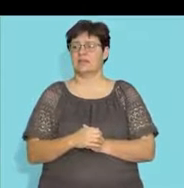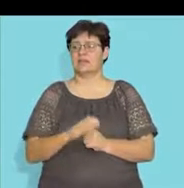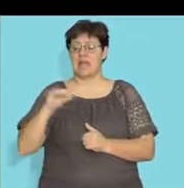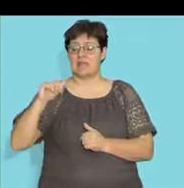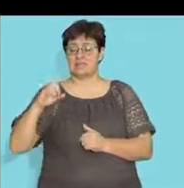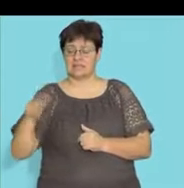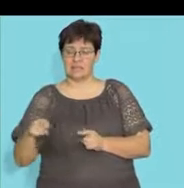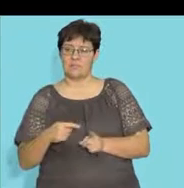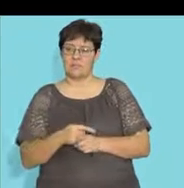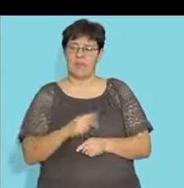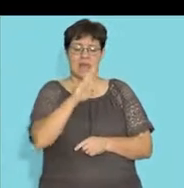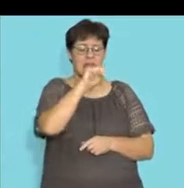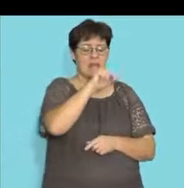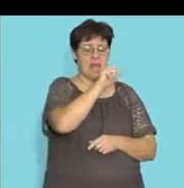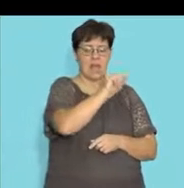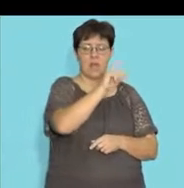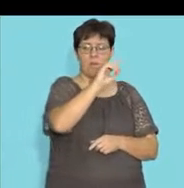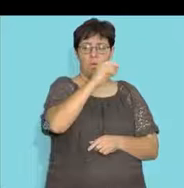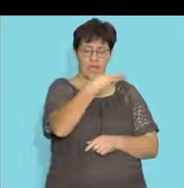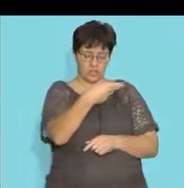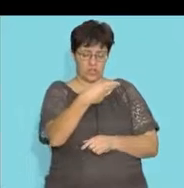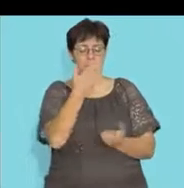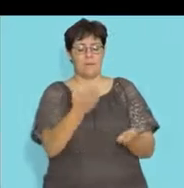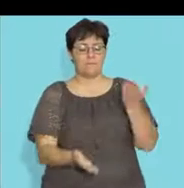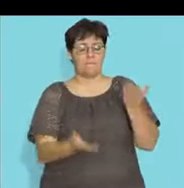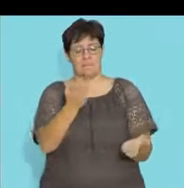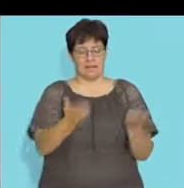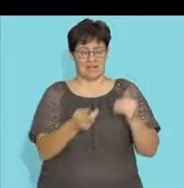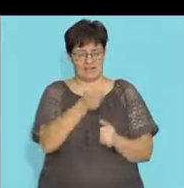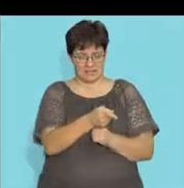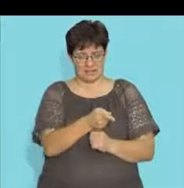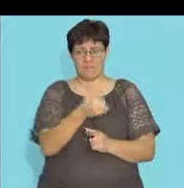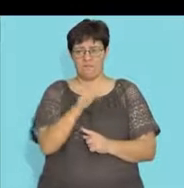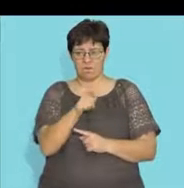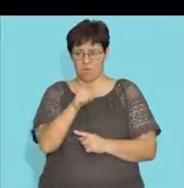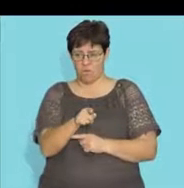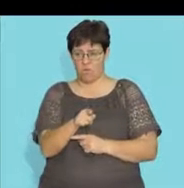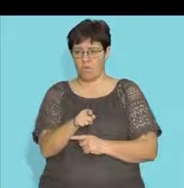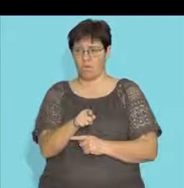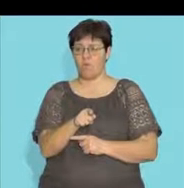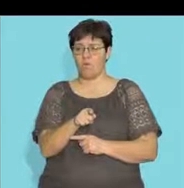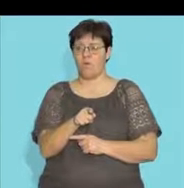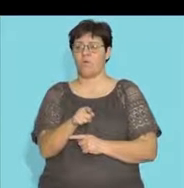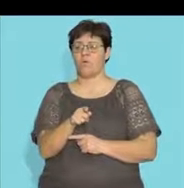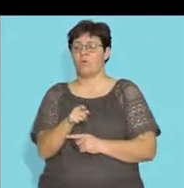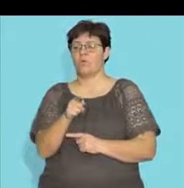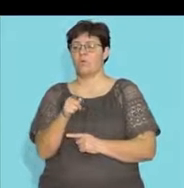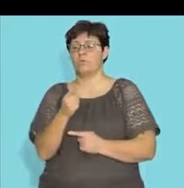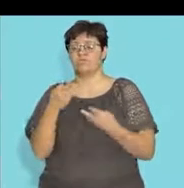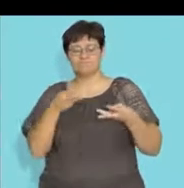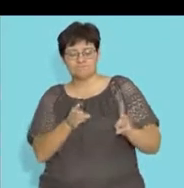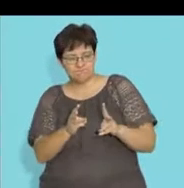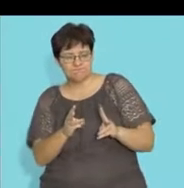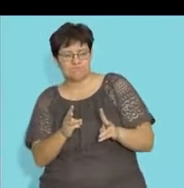and acetic acid, and they ask us to write down a balanced chemical equation for the titration of the reaction.